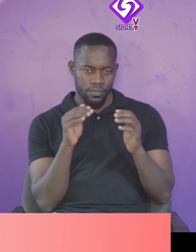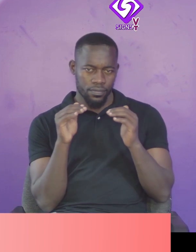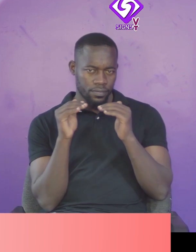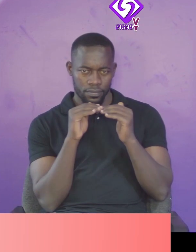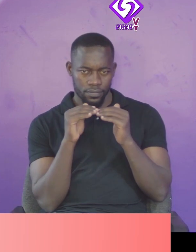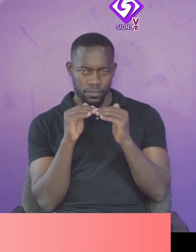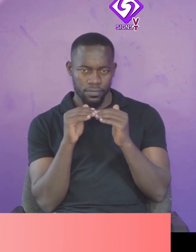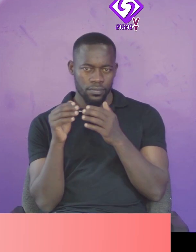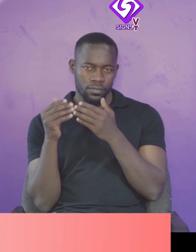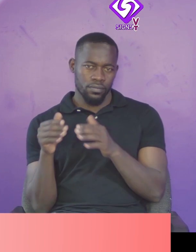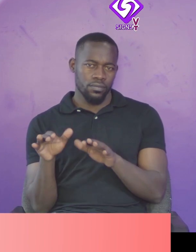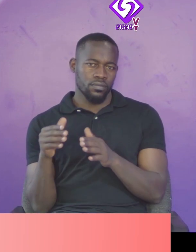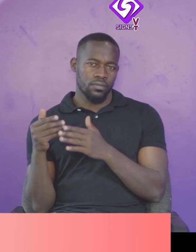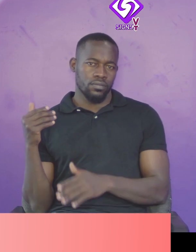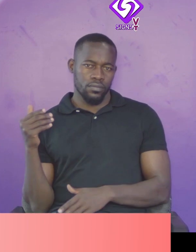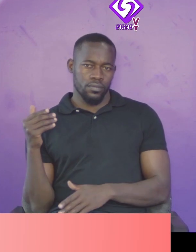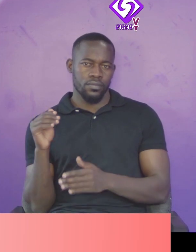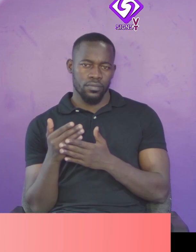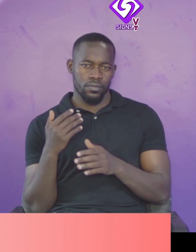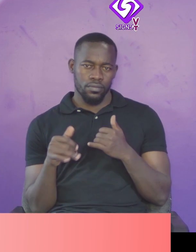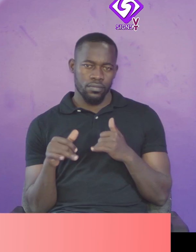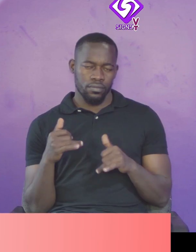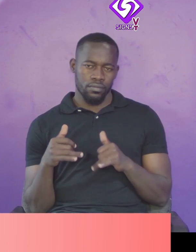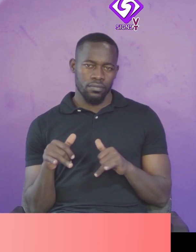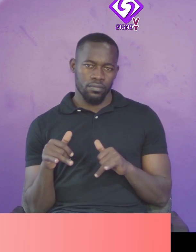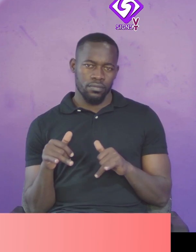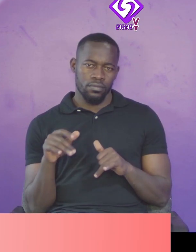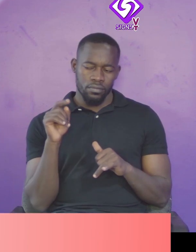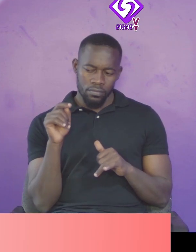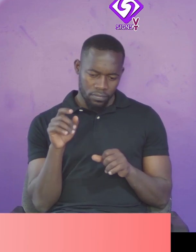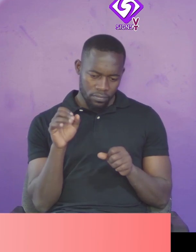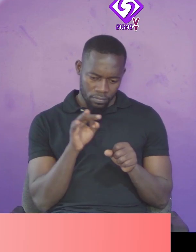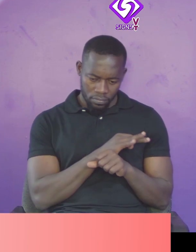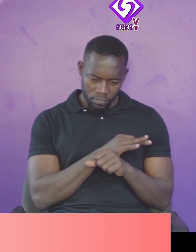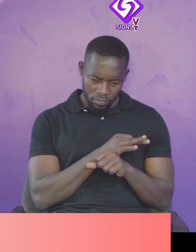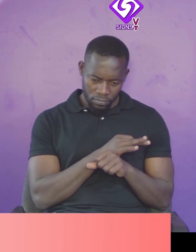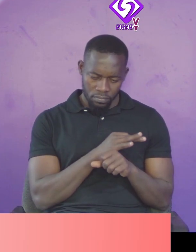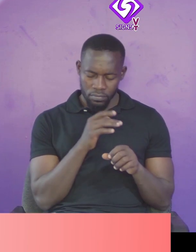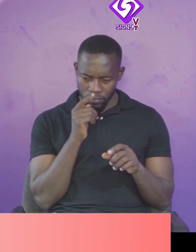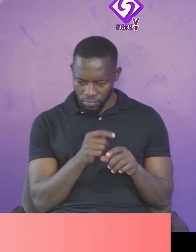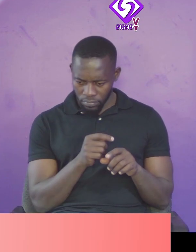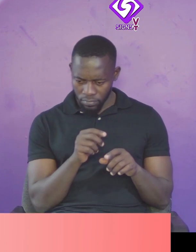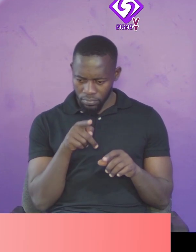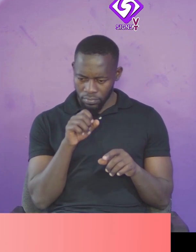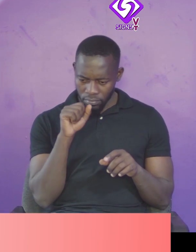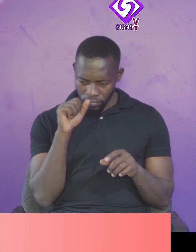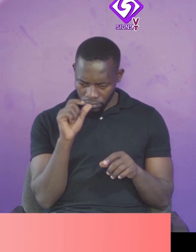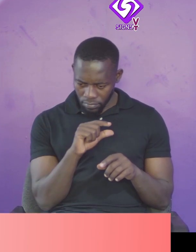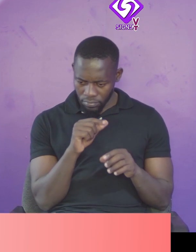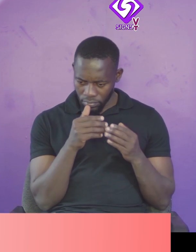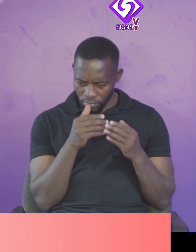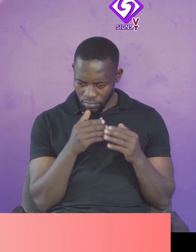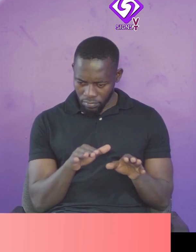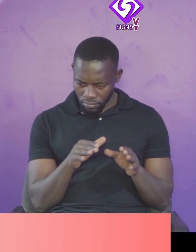had lost some matches. They lost to Fulham. They lost to PSG in Champions League. They lost to